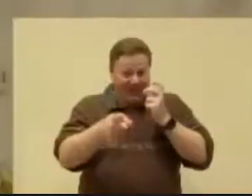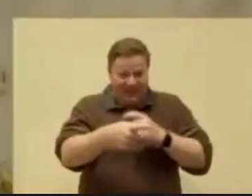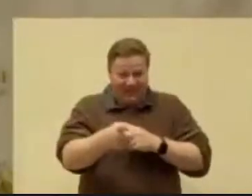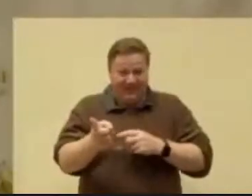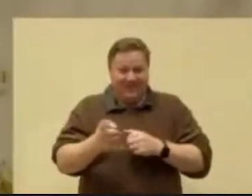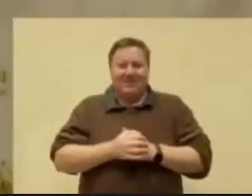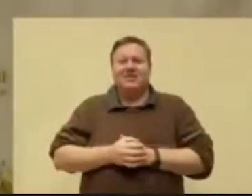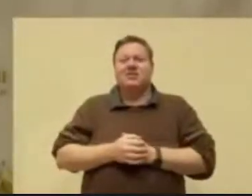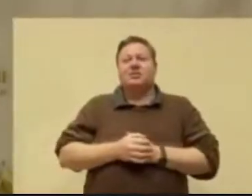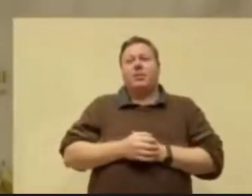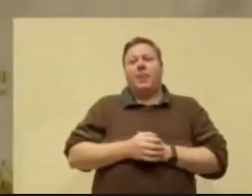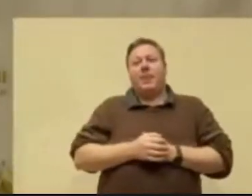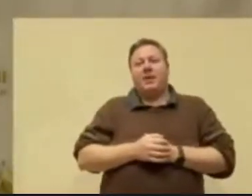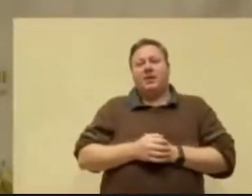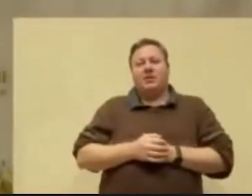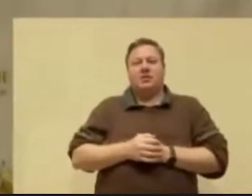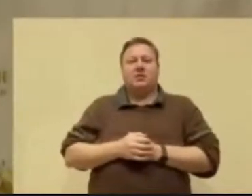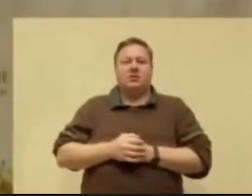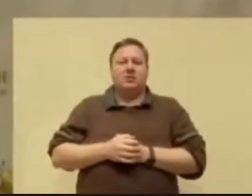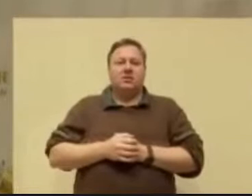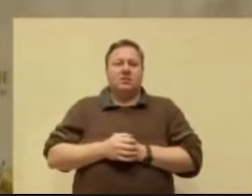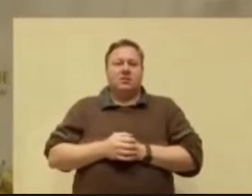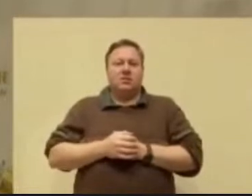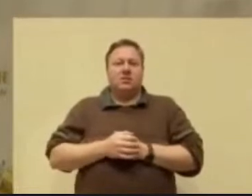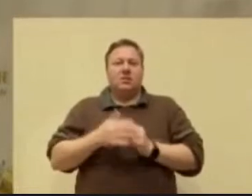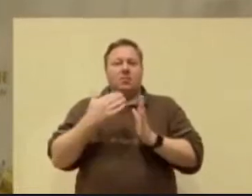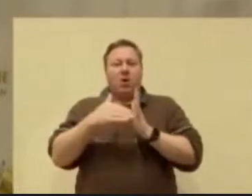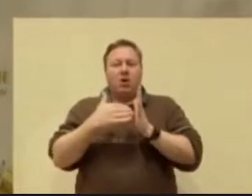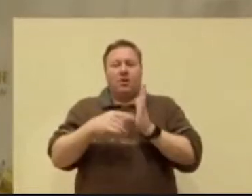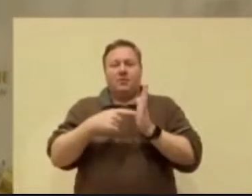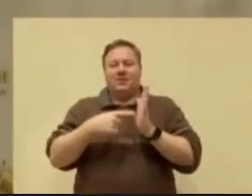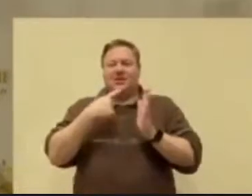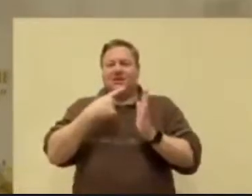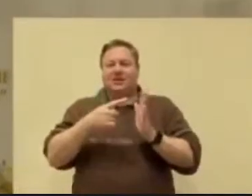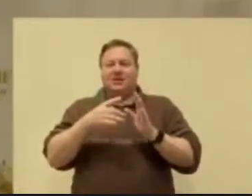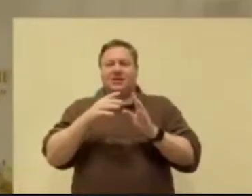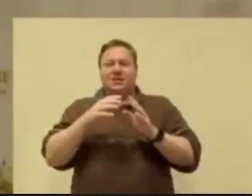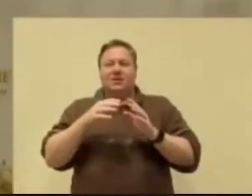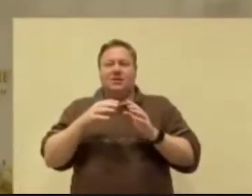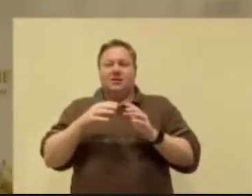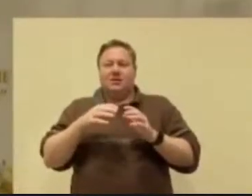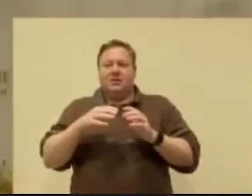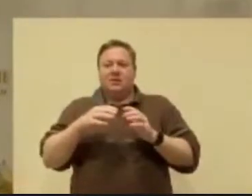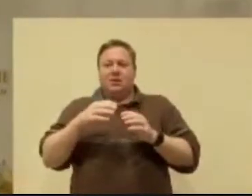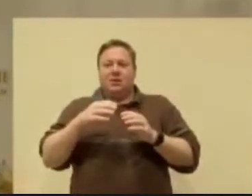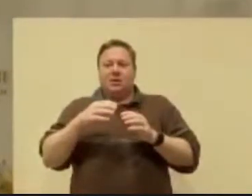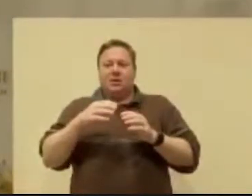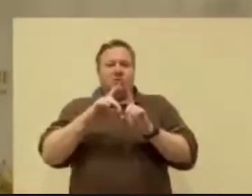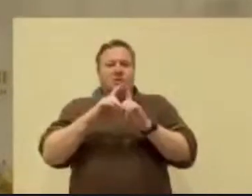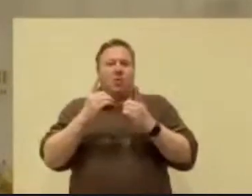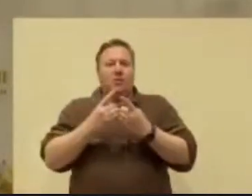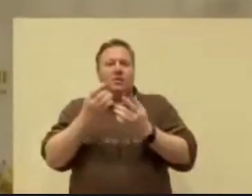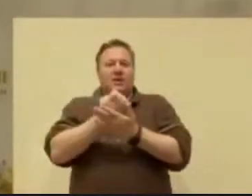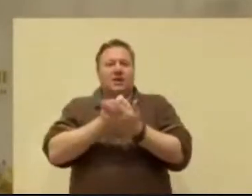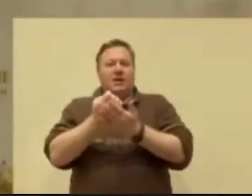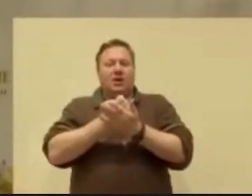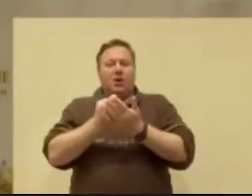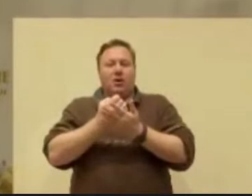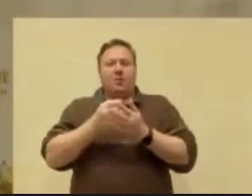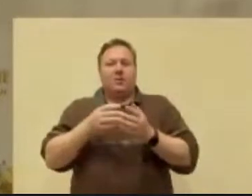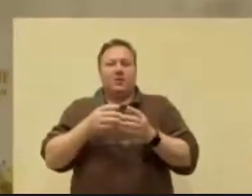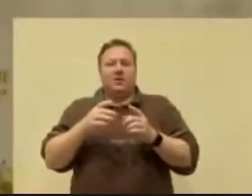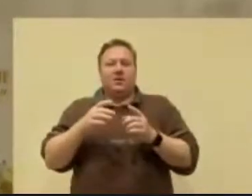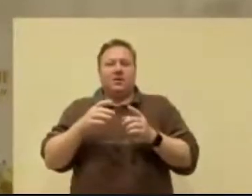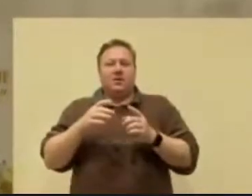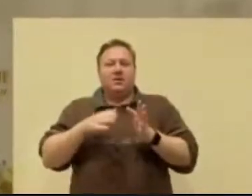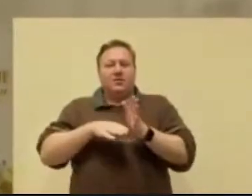thank you very much with regards to the program it's indicated that the department of economic development is supposed to respond on by